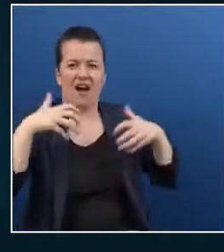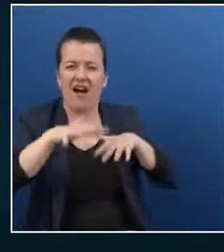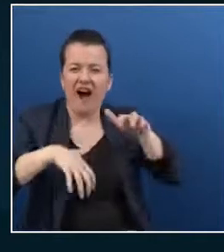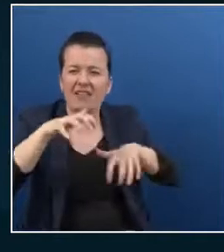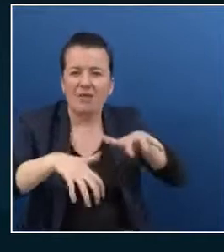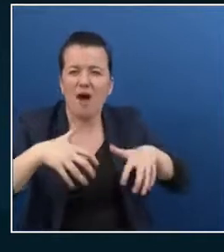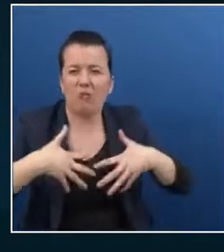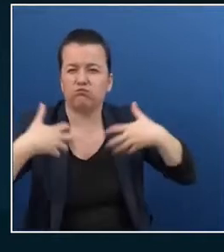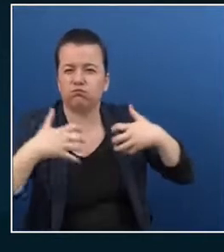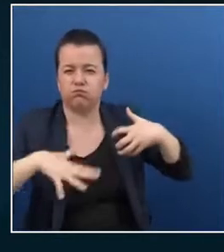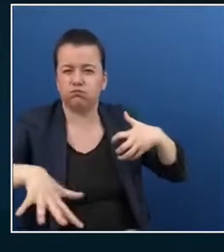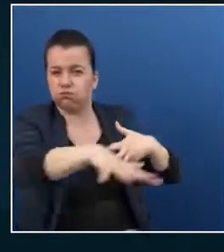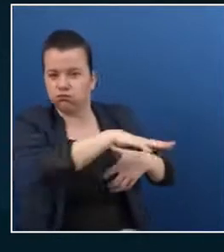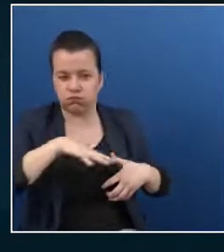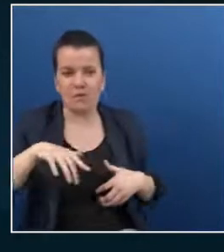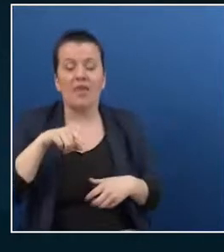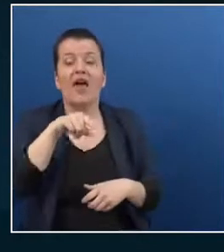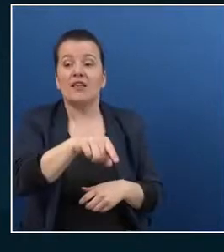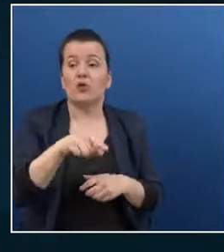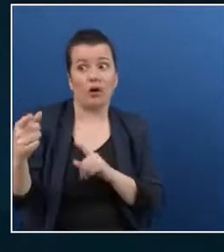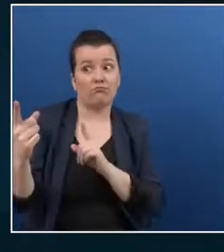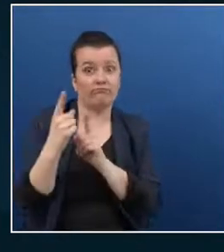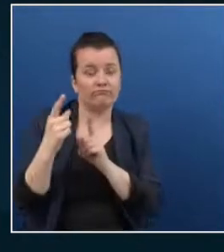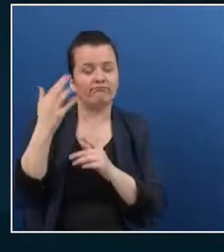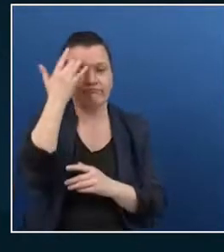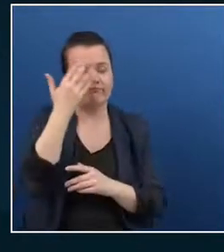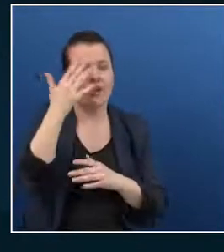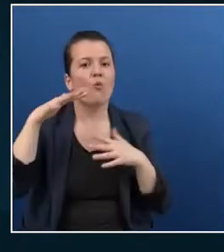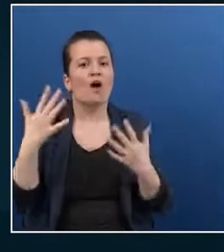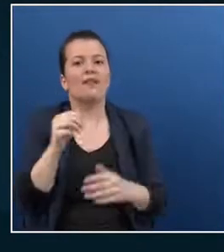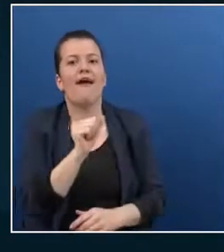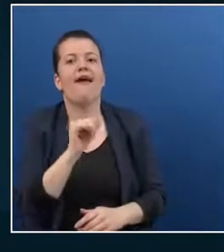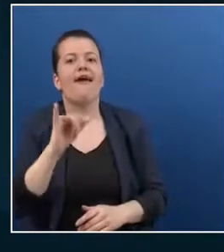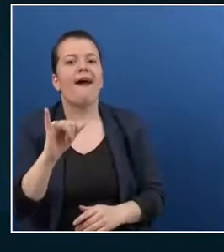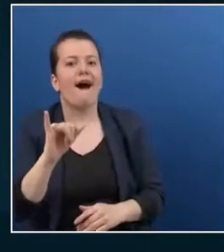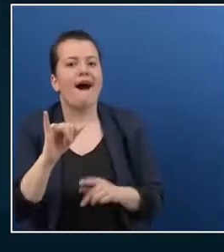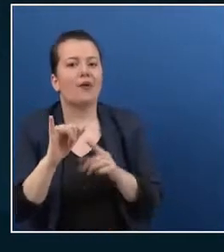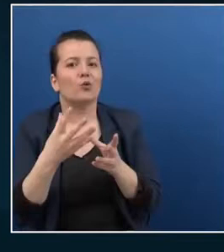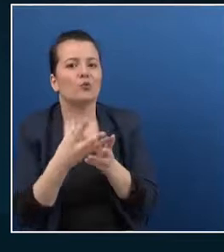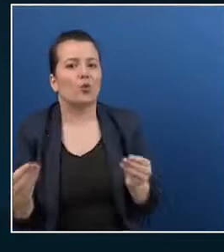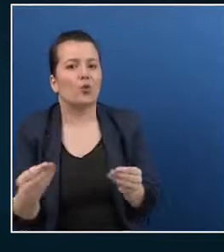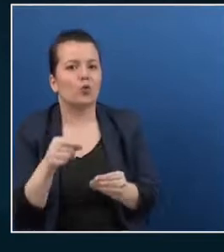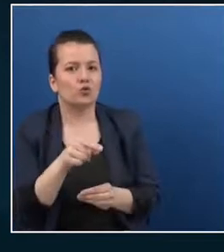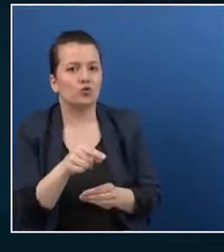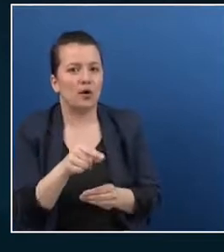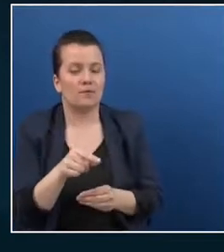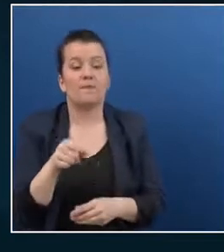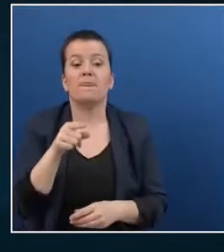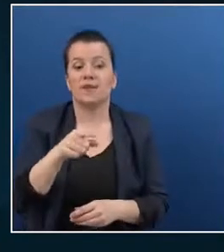TrailGuard AI solution. He's at a nonprofit organization called Resolve, and